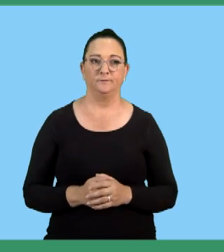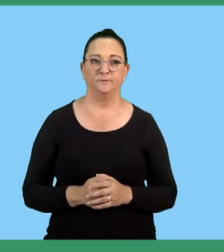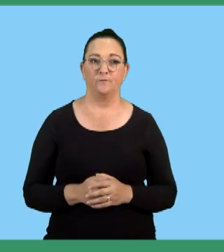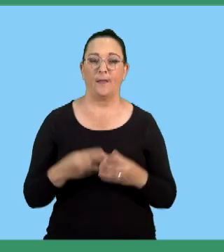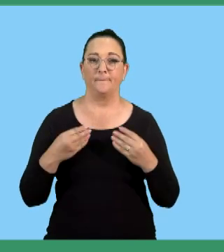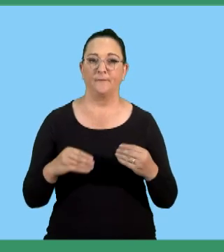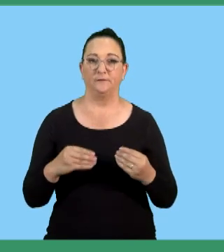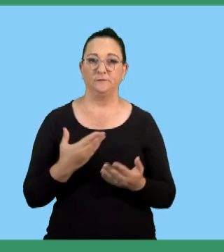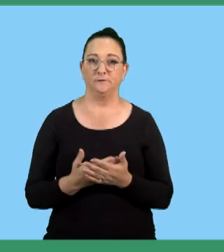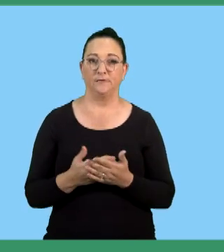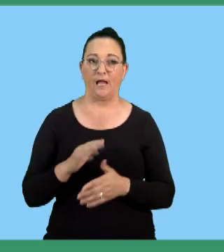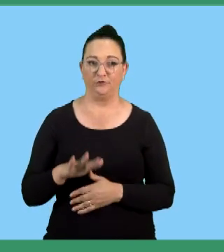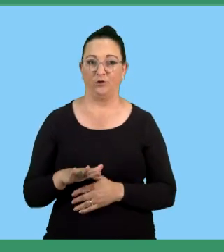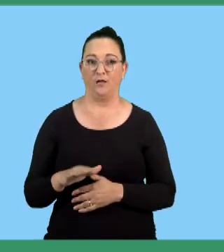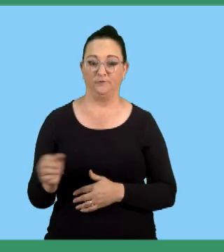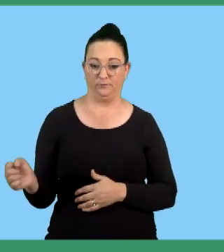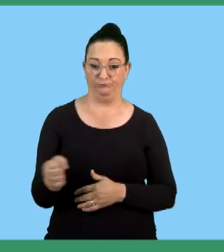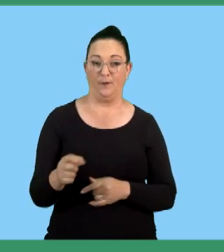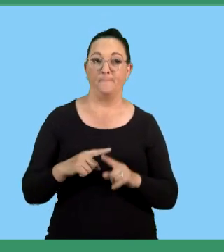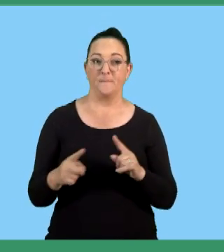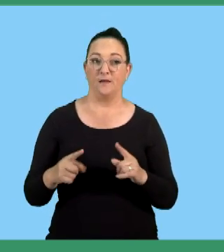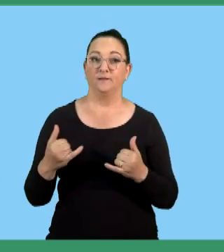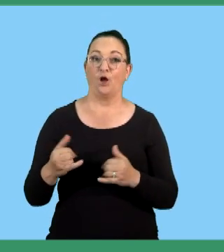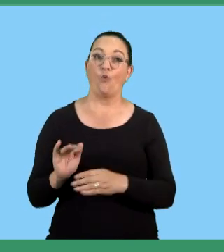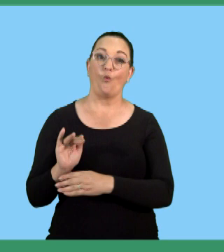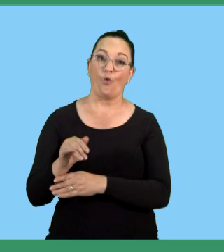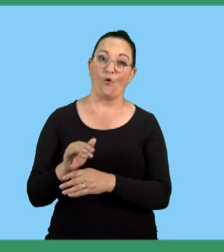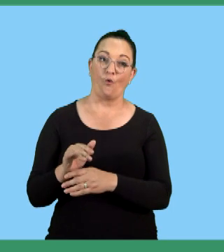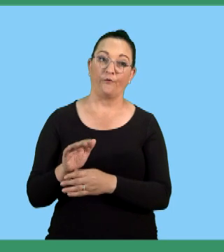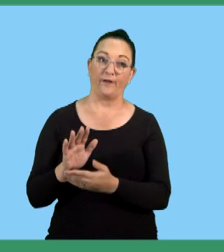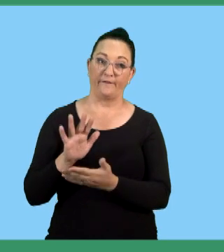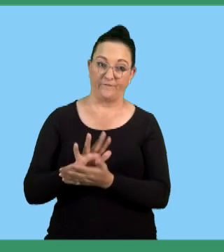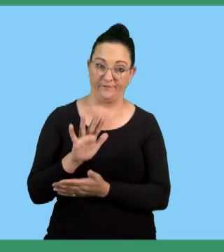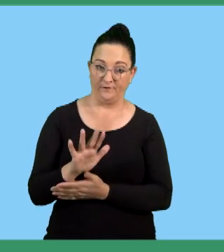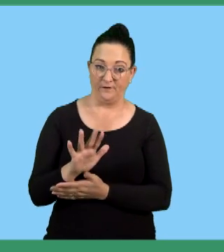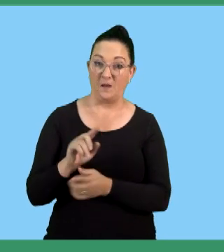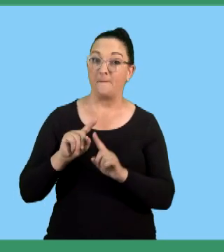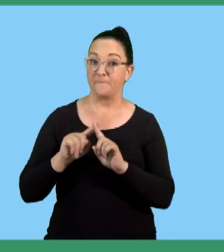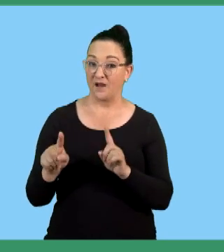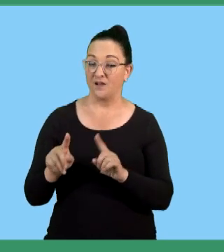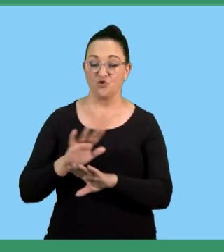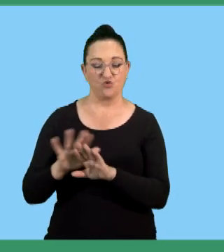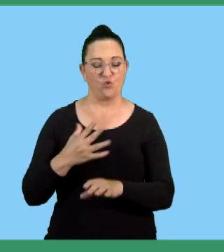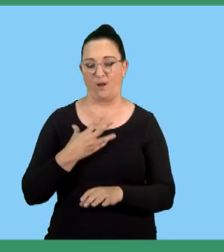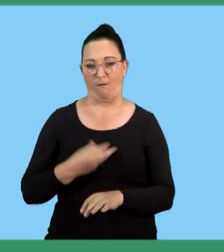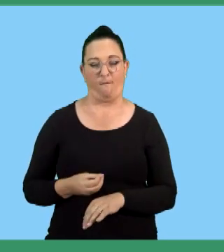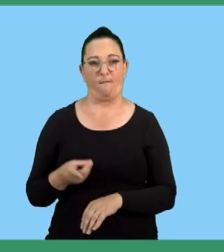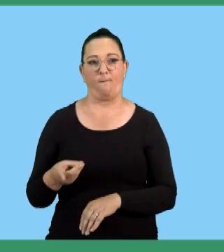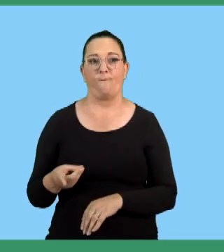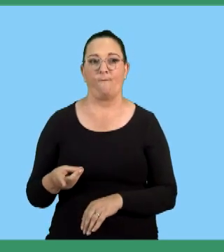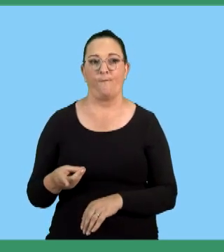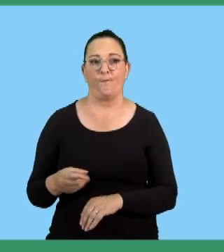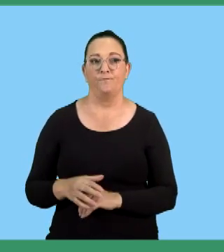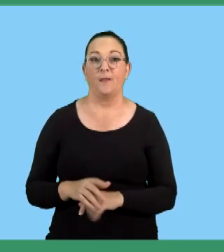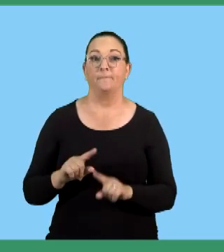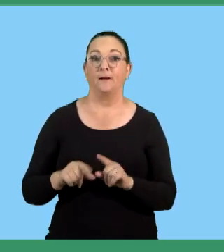of 15 years if employment is not harmful to their health and education. Like I said, minors under